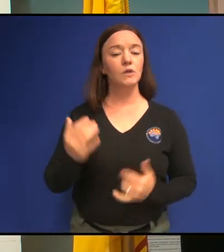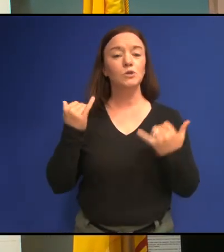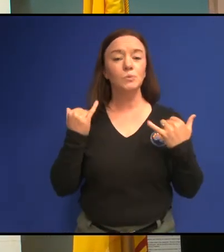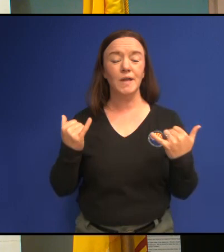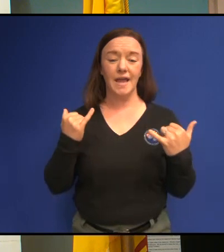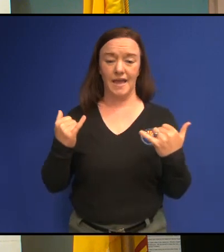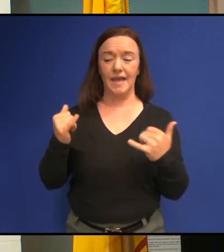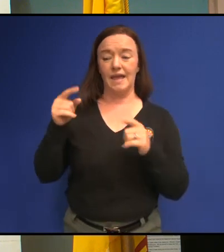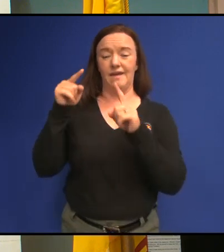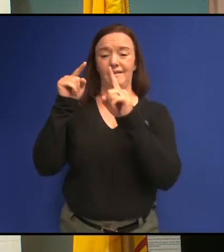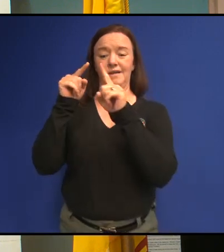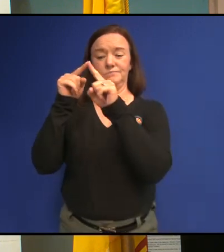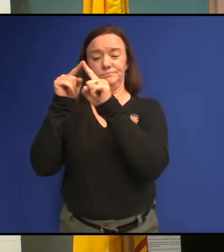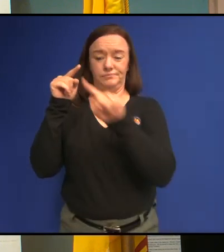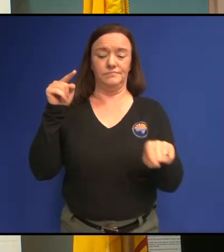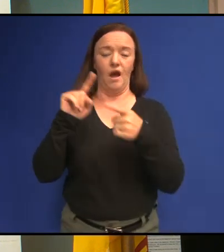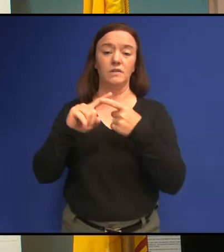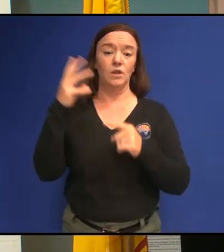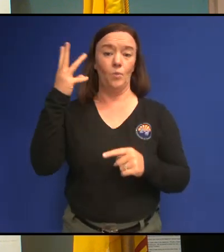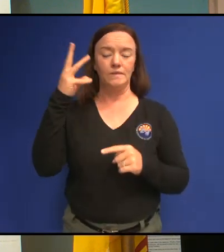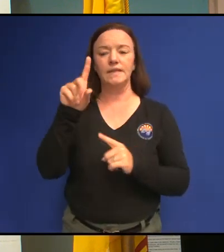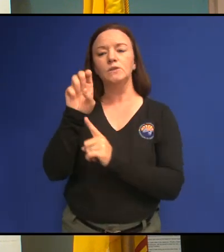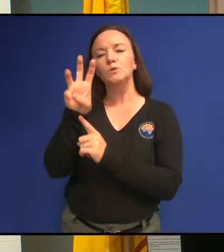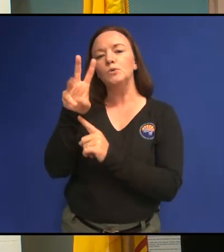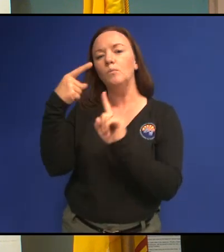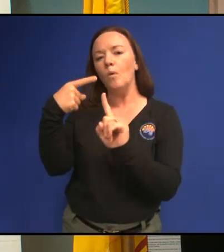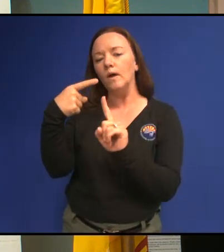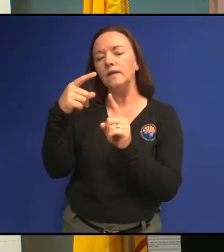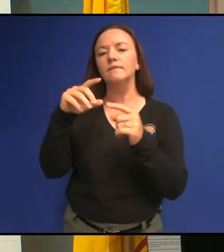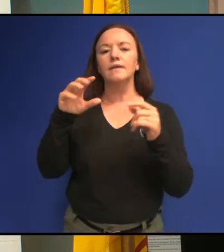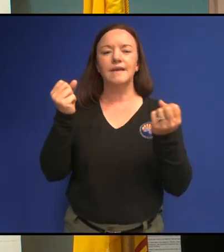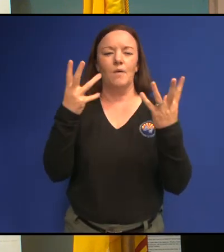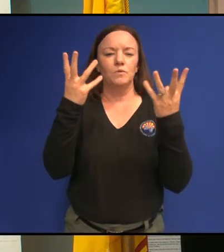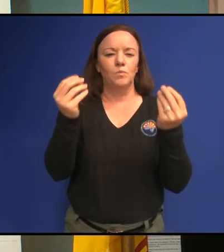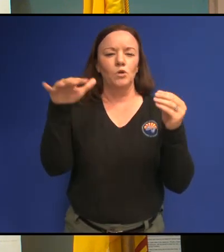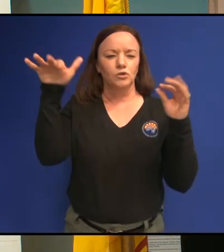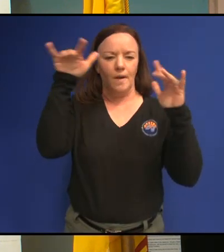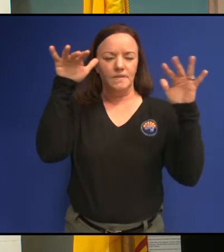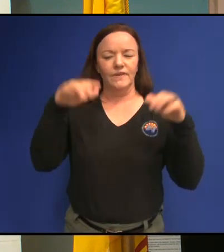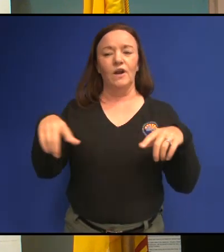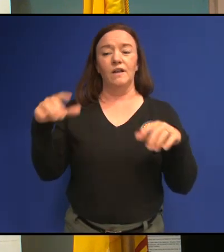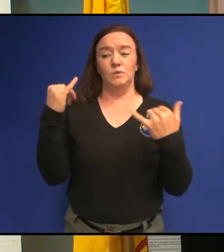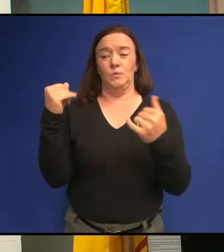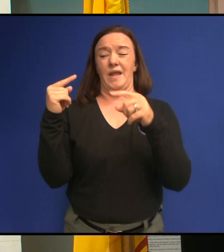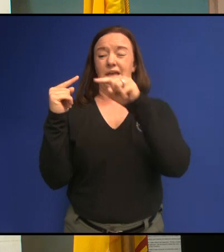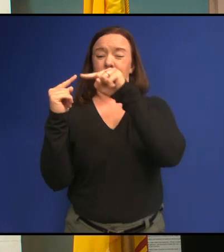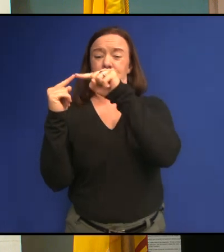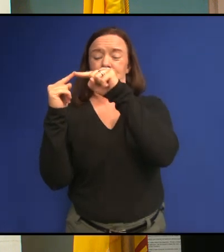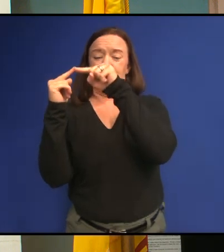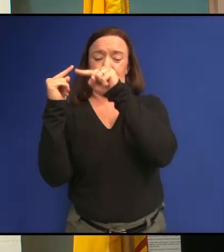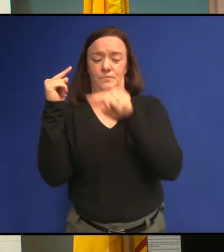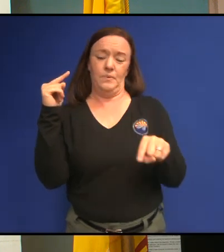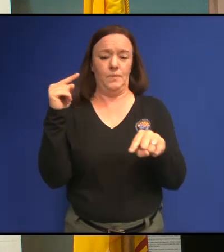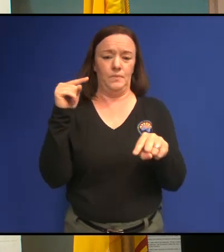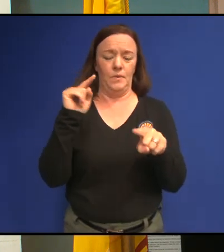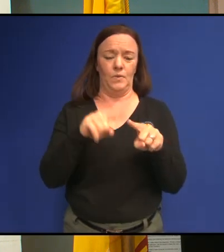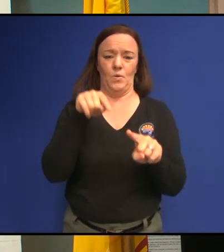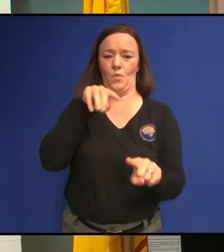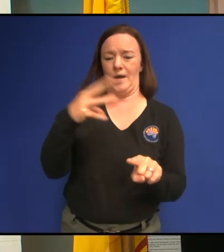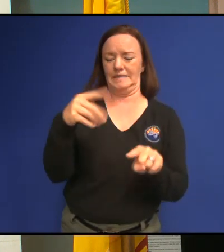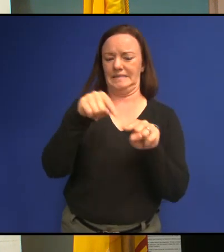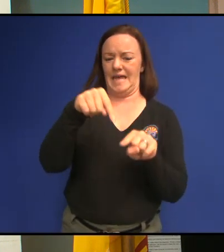through Wednesday, these are our dew points, which are our measure of moisture in the atmosphere, continuing to plummet through Wednesday. So we